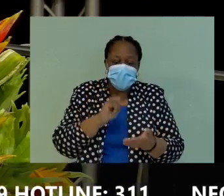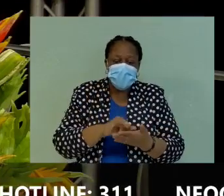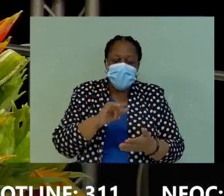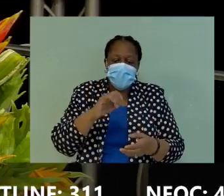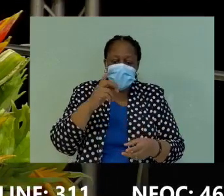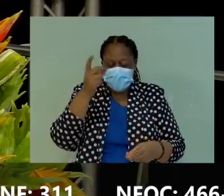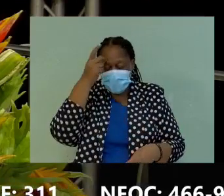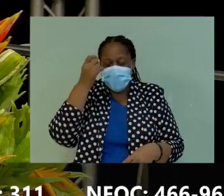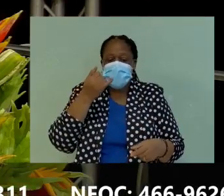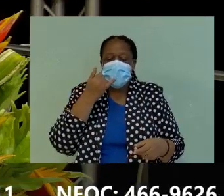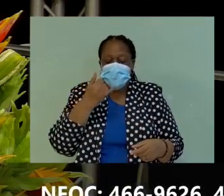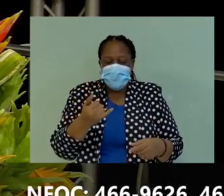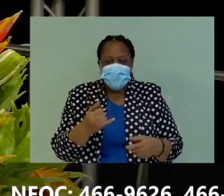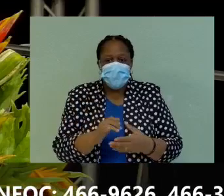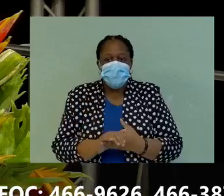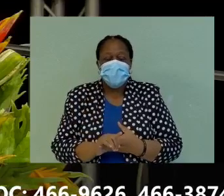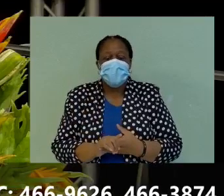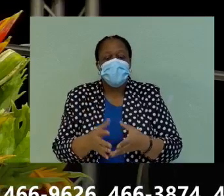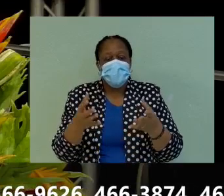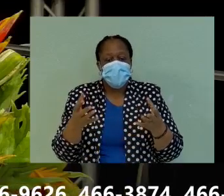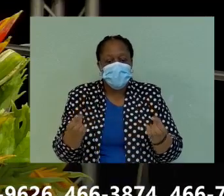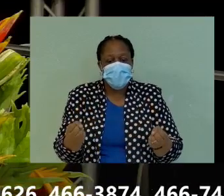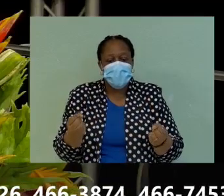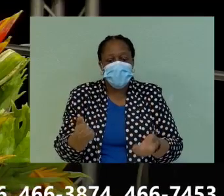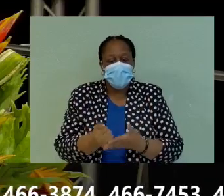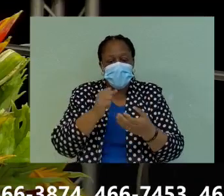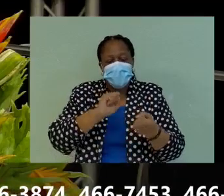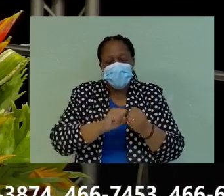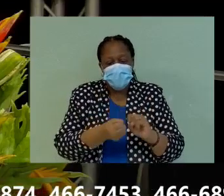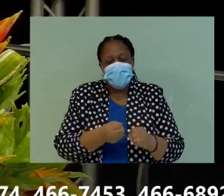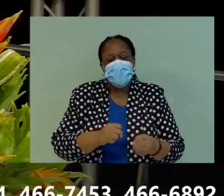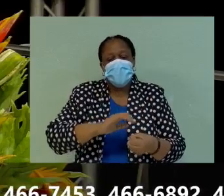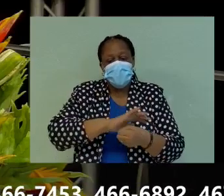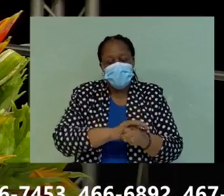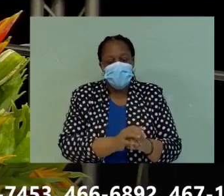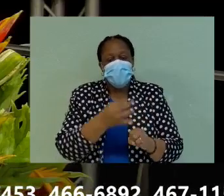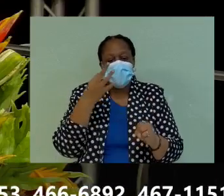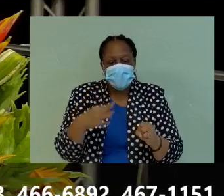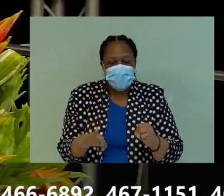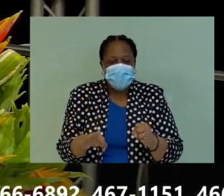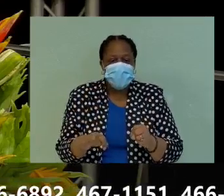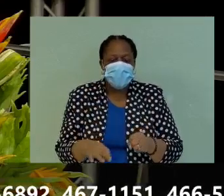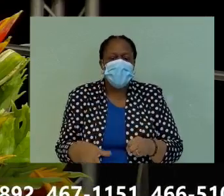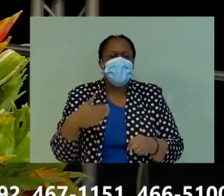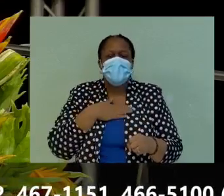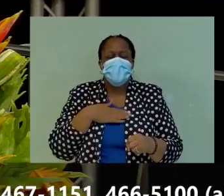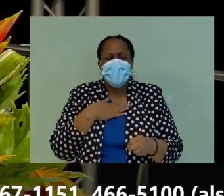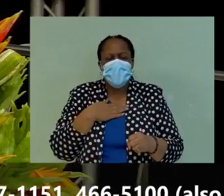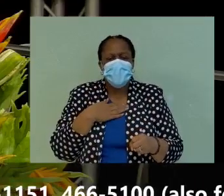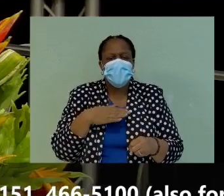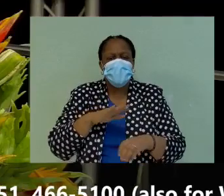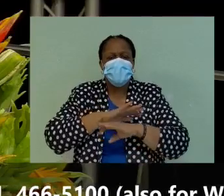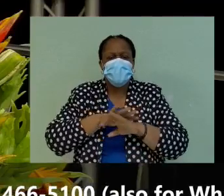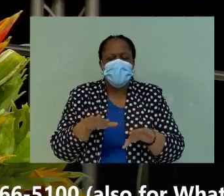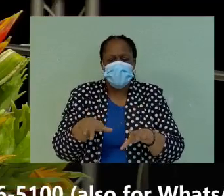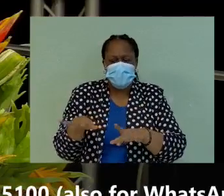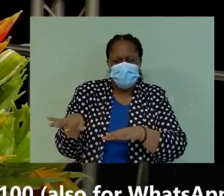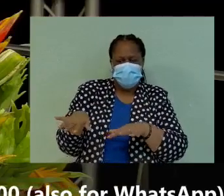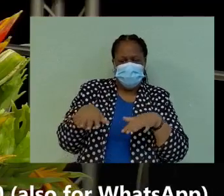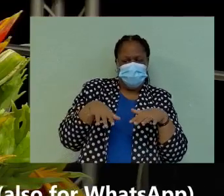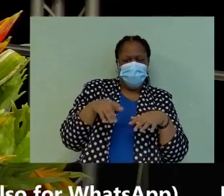other colleagues to defeat COVID-19. And as I said before, let's stamp out stigma and discrimination. I thank